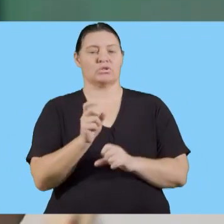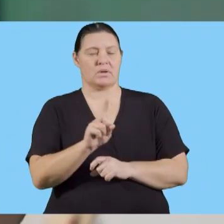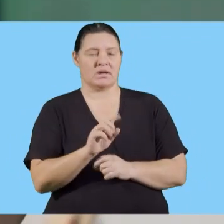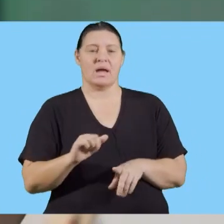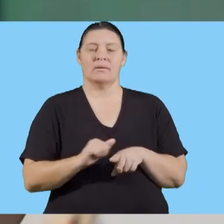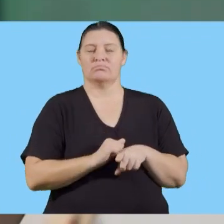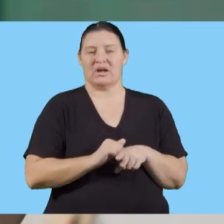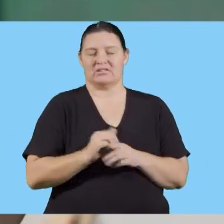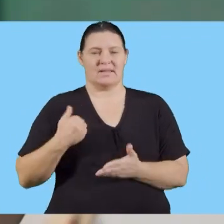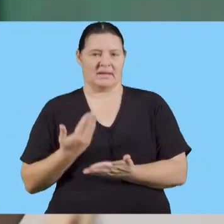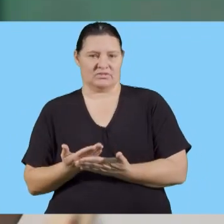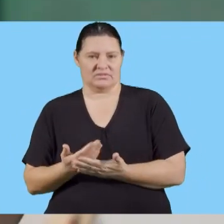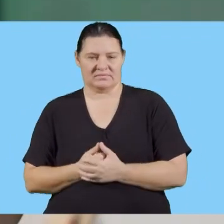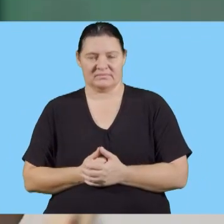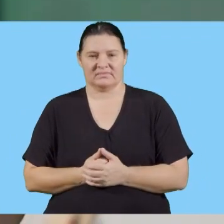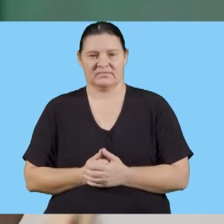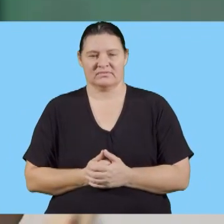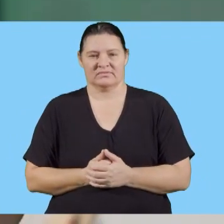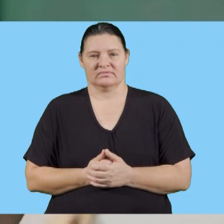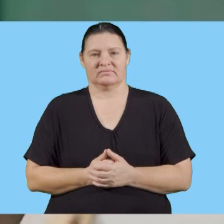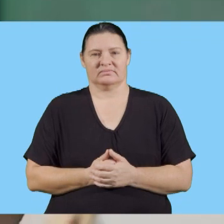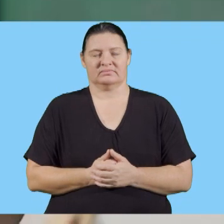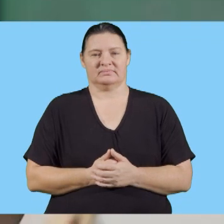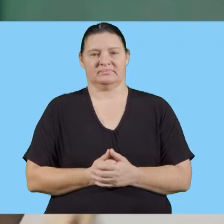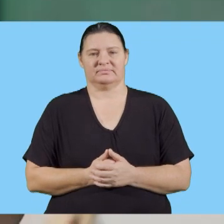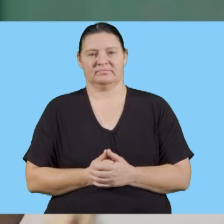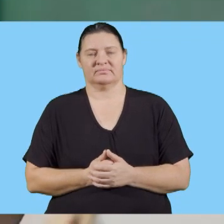on practice and application.